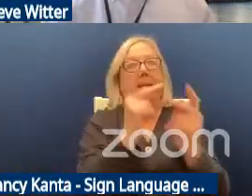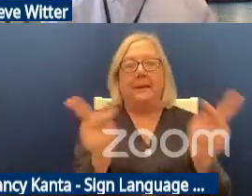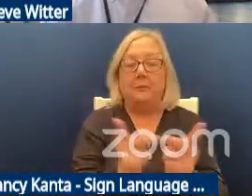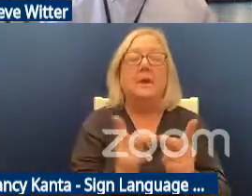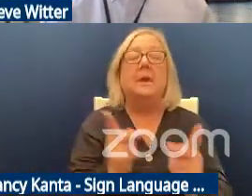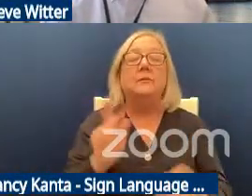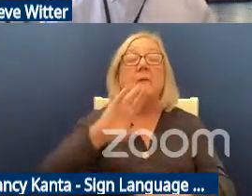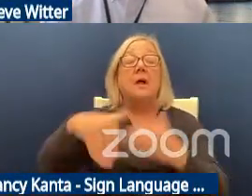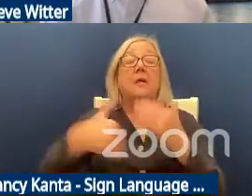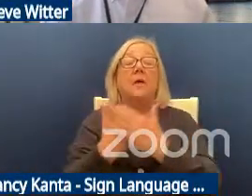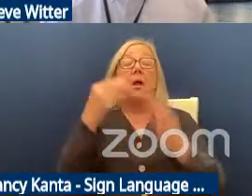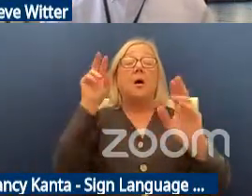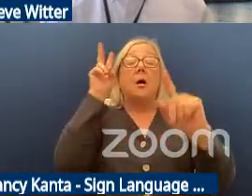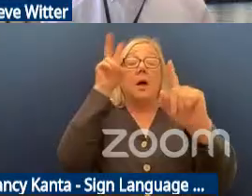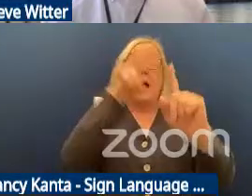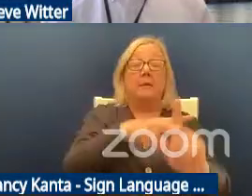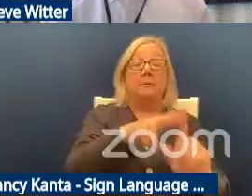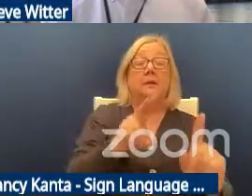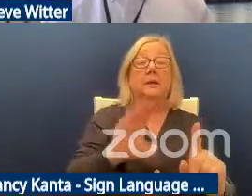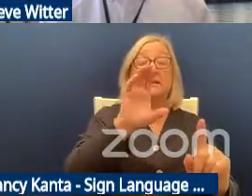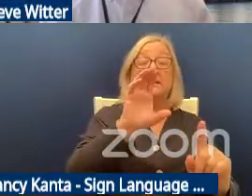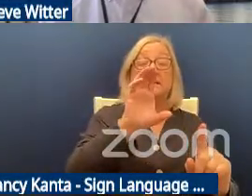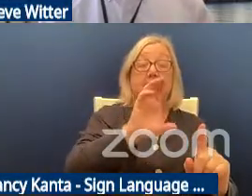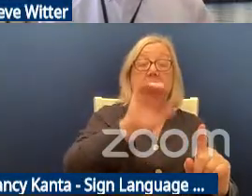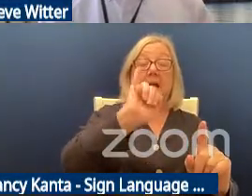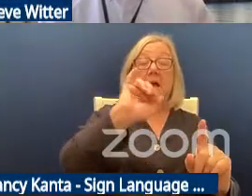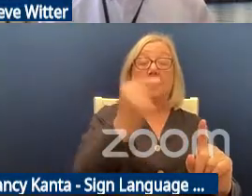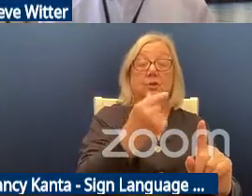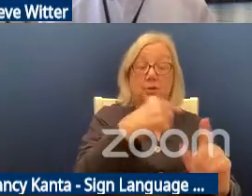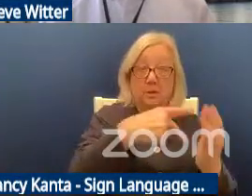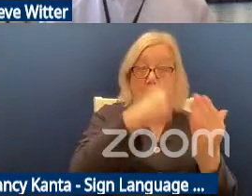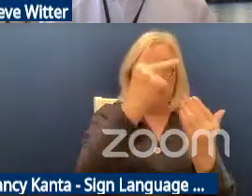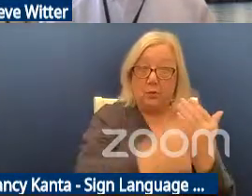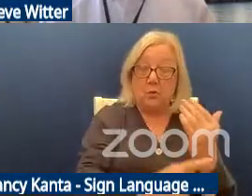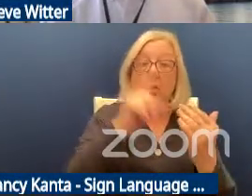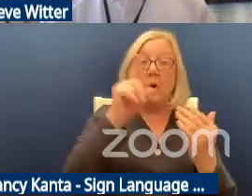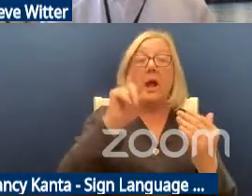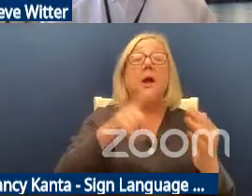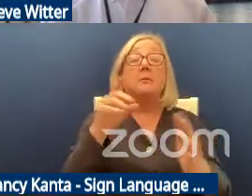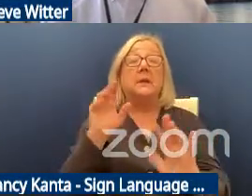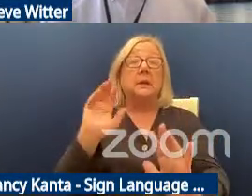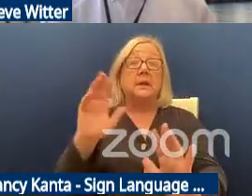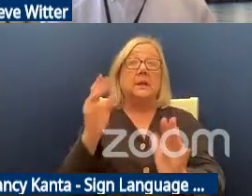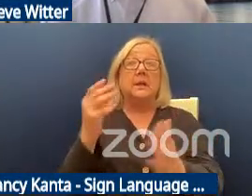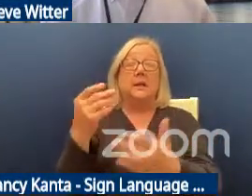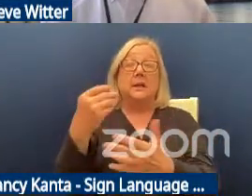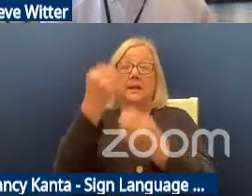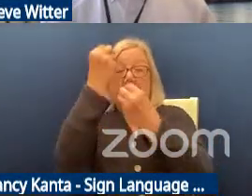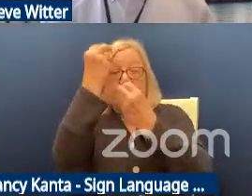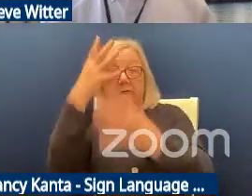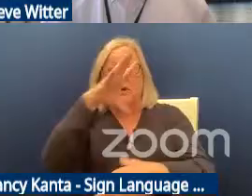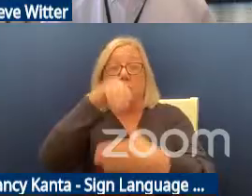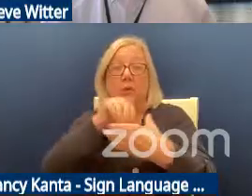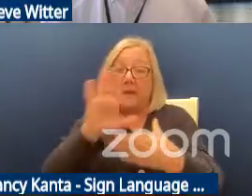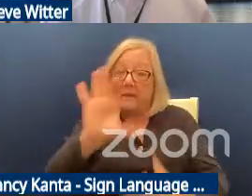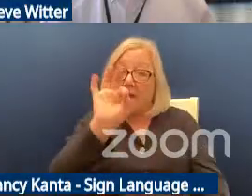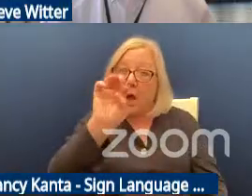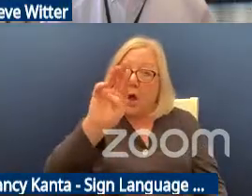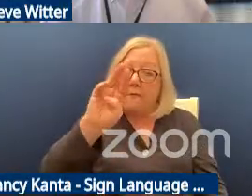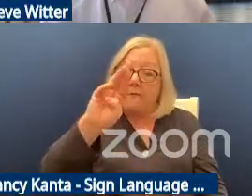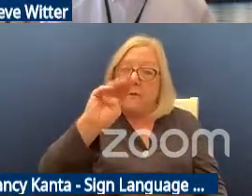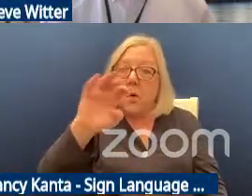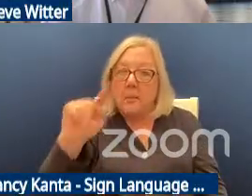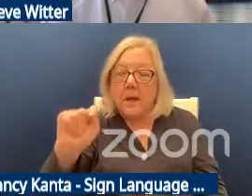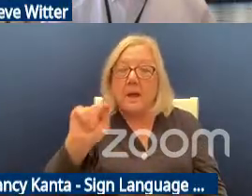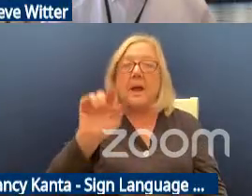applicants to the CIG program need to submit data within their format, within their method, within their